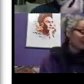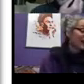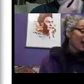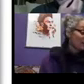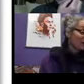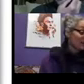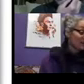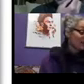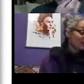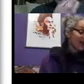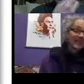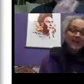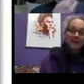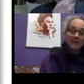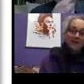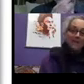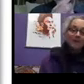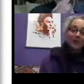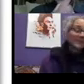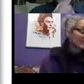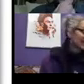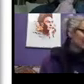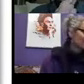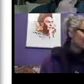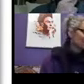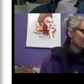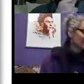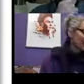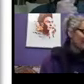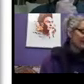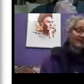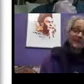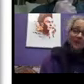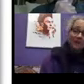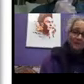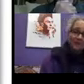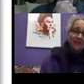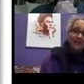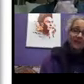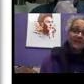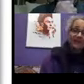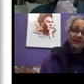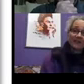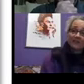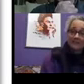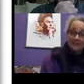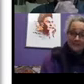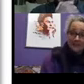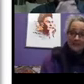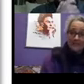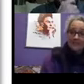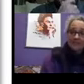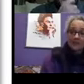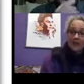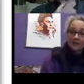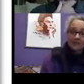a massive employment and pay gap. Other disabled people who rely on benefits often fear losing those benefits if